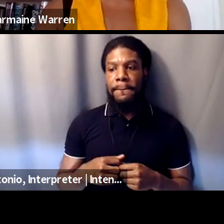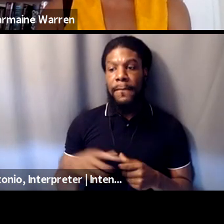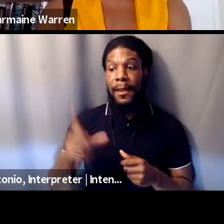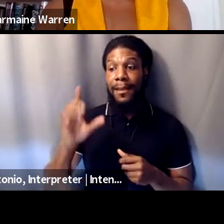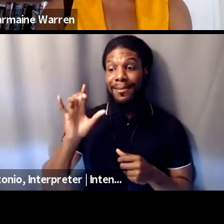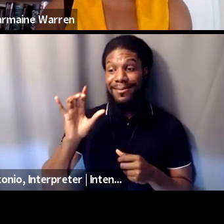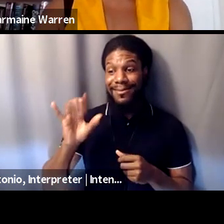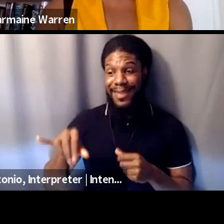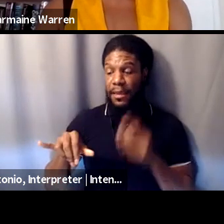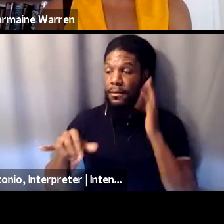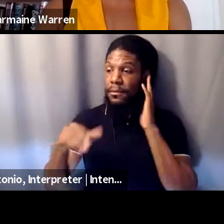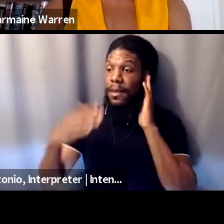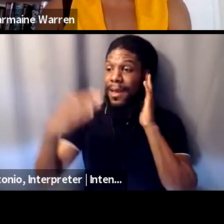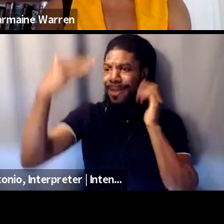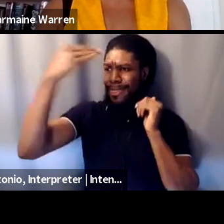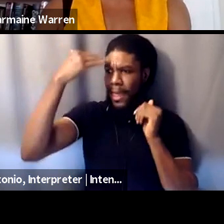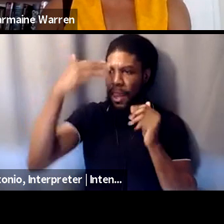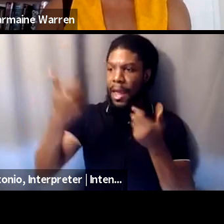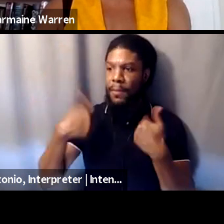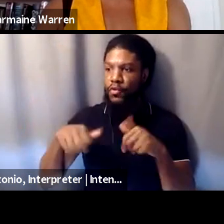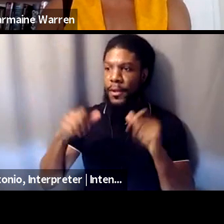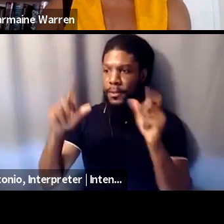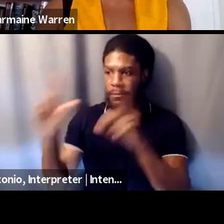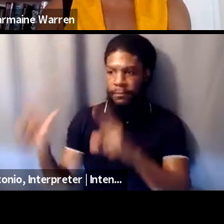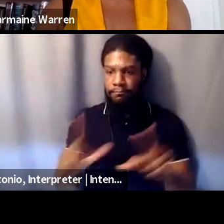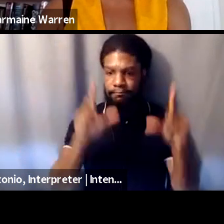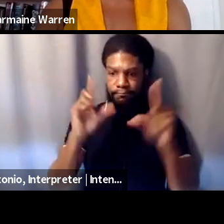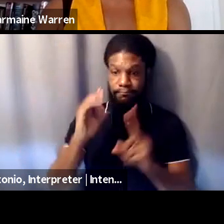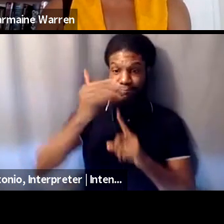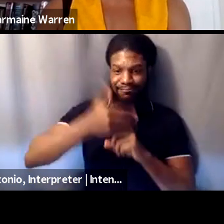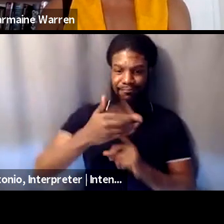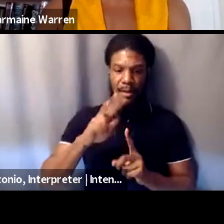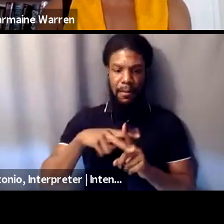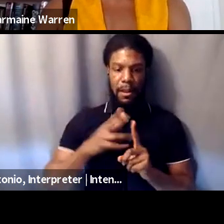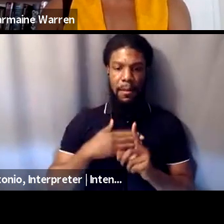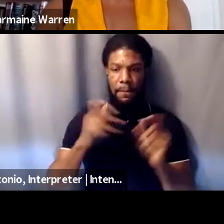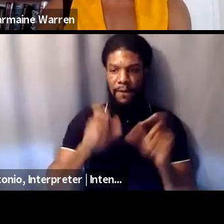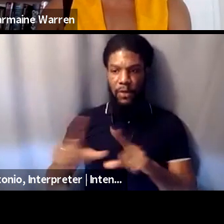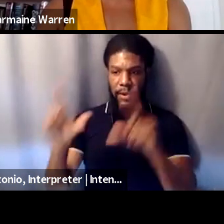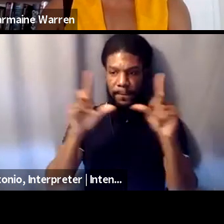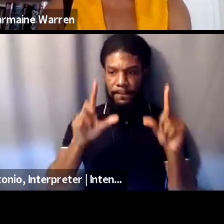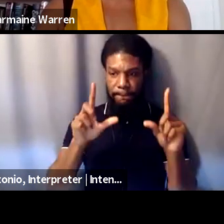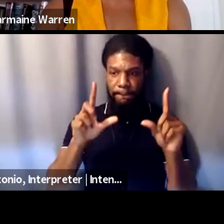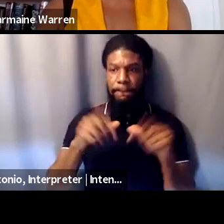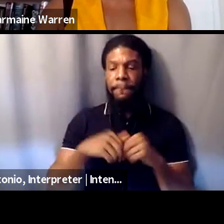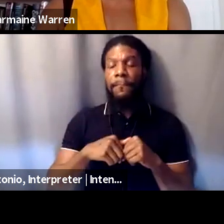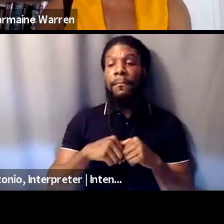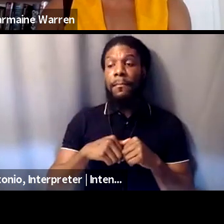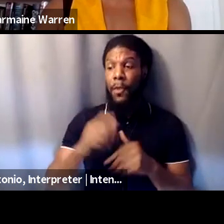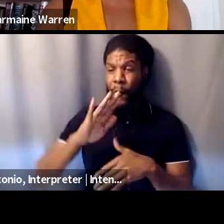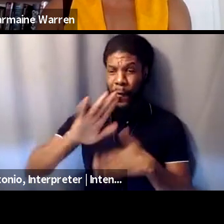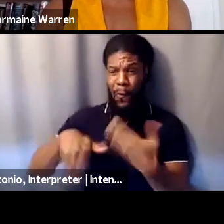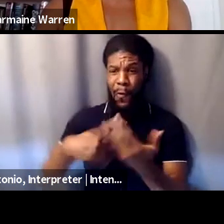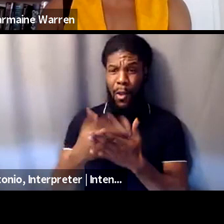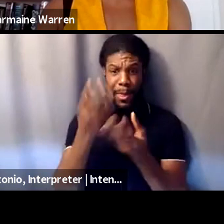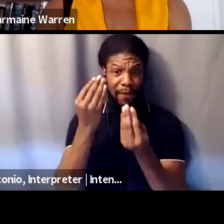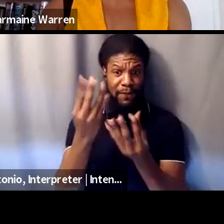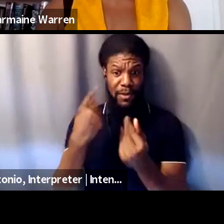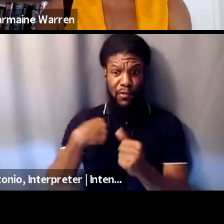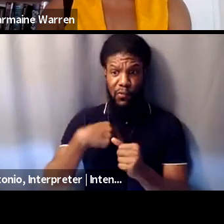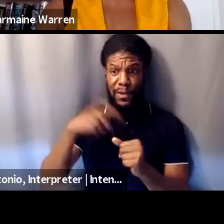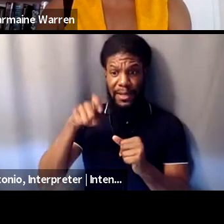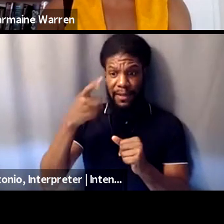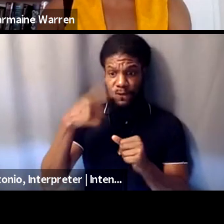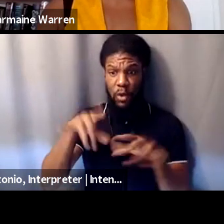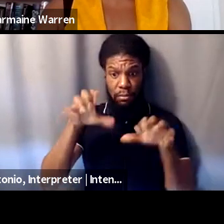like a goggles to look at everything that's happening right now. That actually all the information that we need to do a